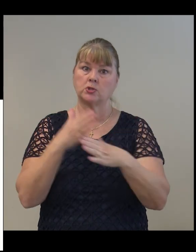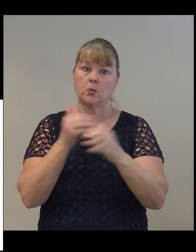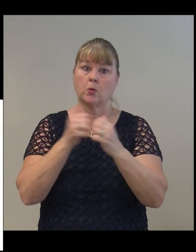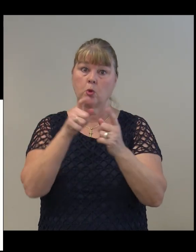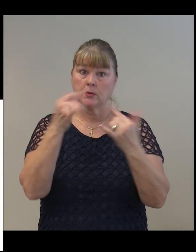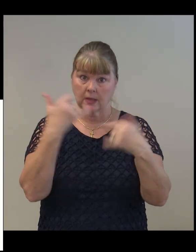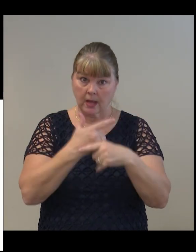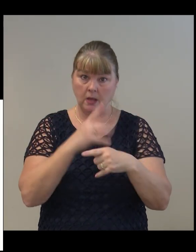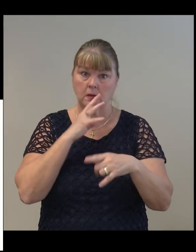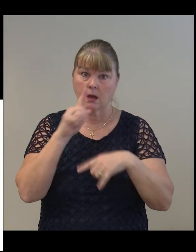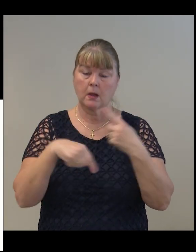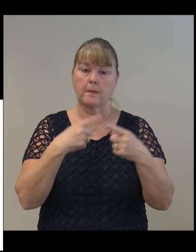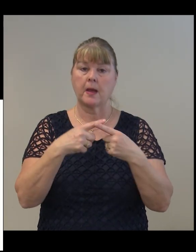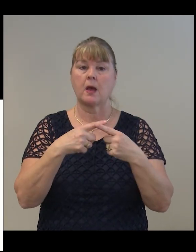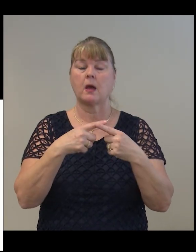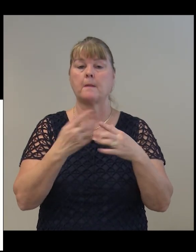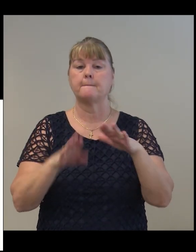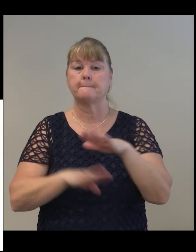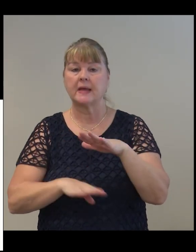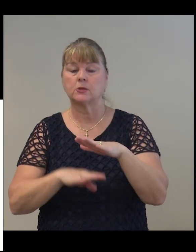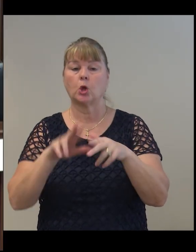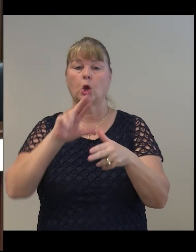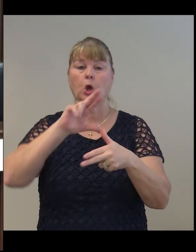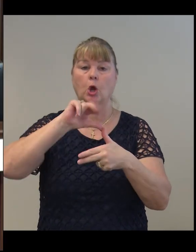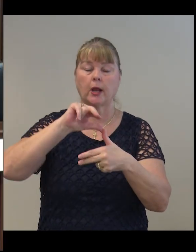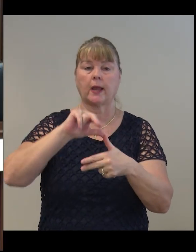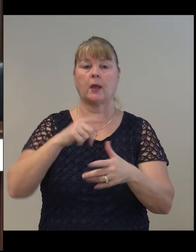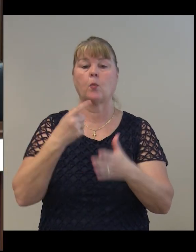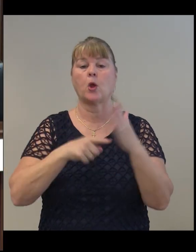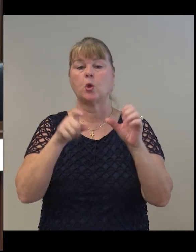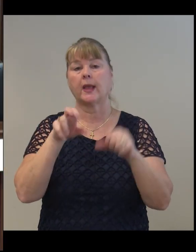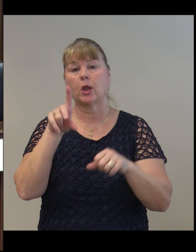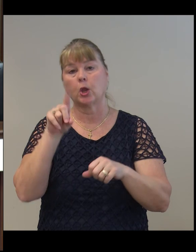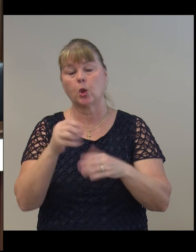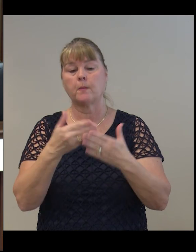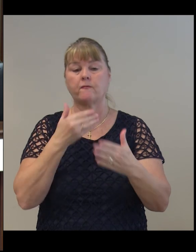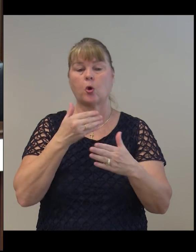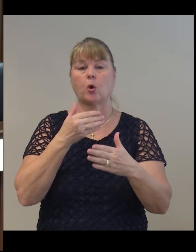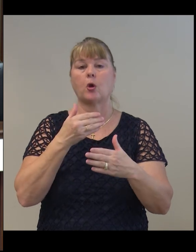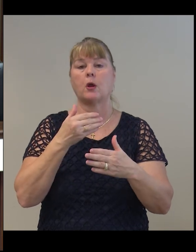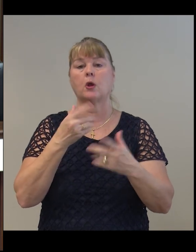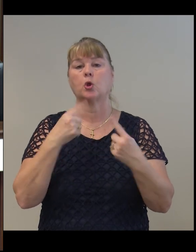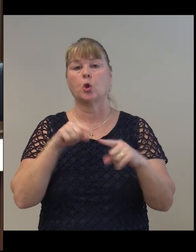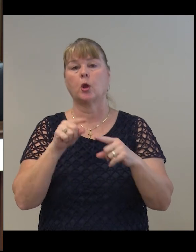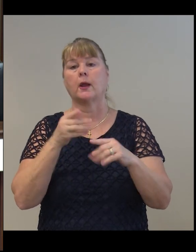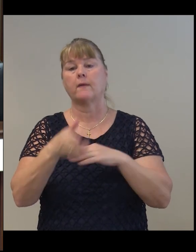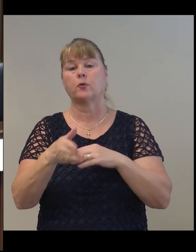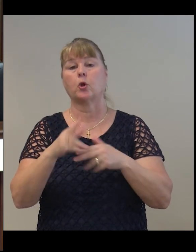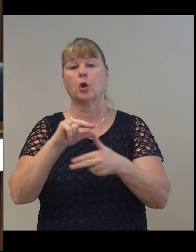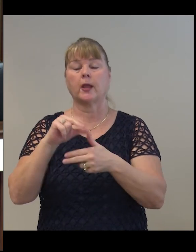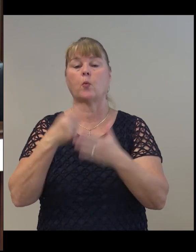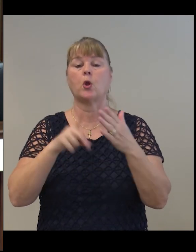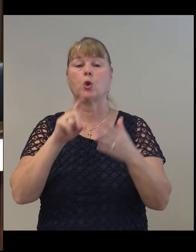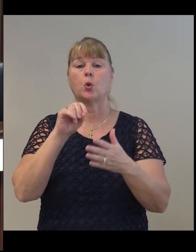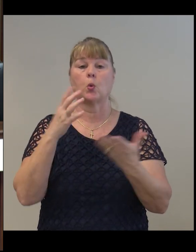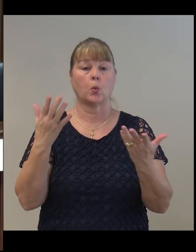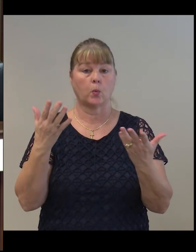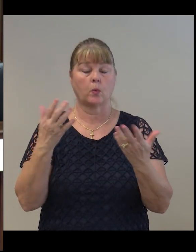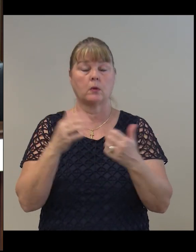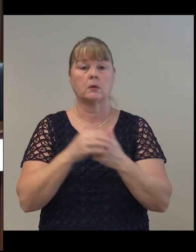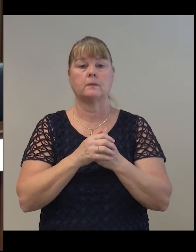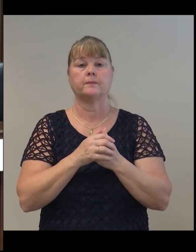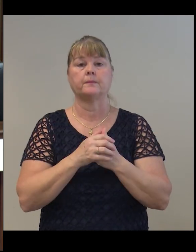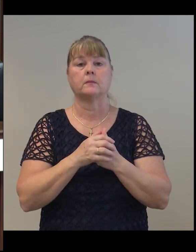that we shared with you today that talked about the basics of hurricanes, what you can do before a hurricane, what you should do in the middle